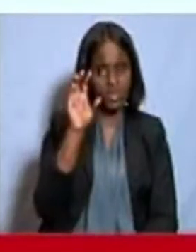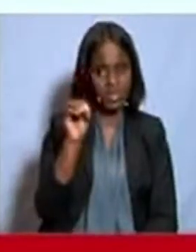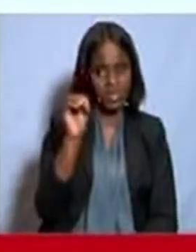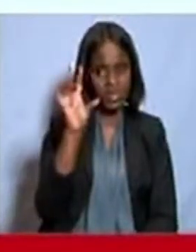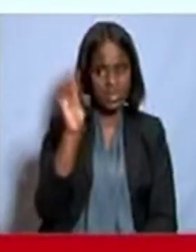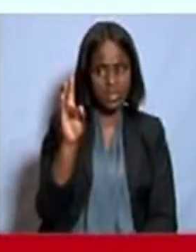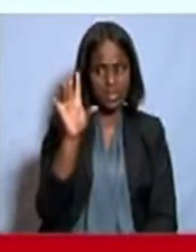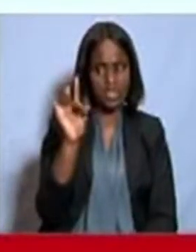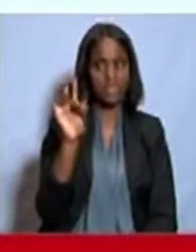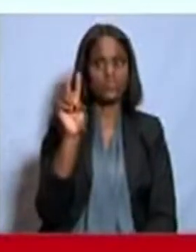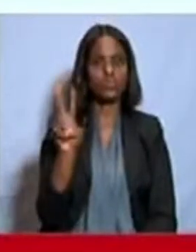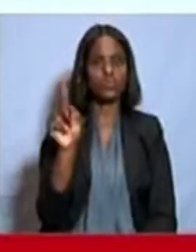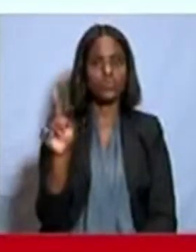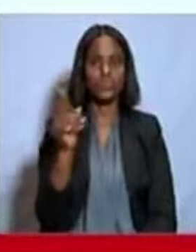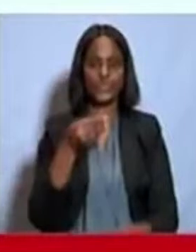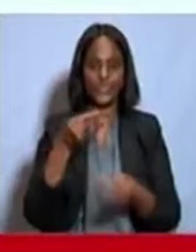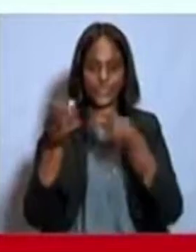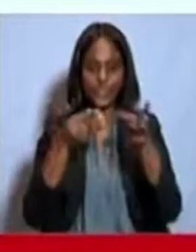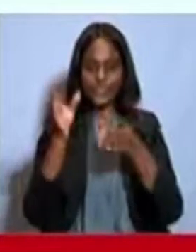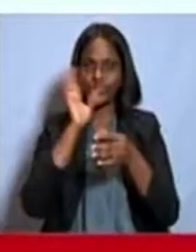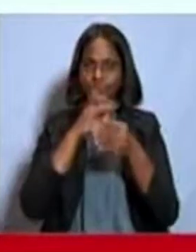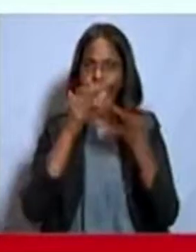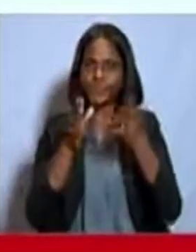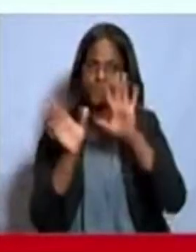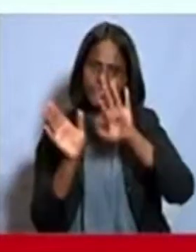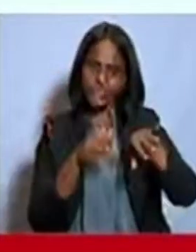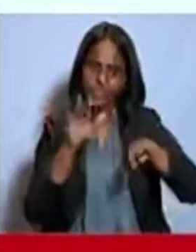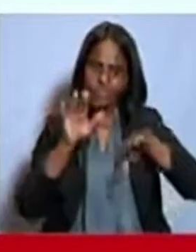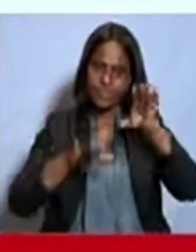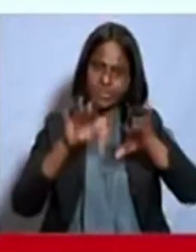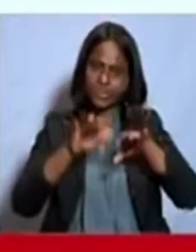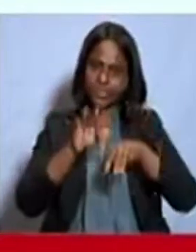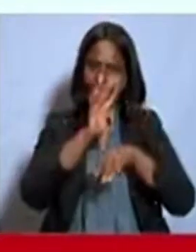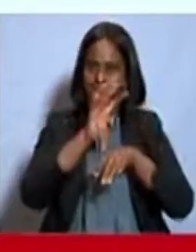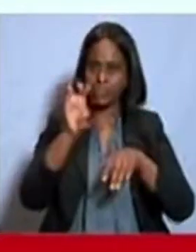1,569,220,782 had been spent, leaving a balance of